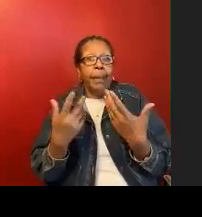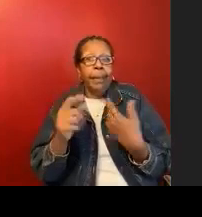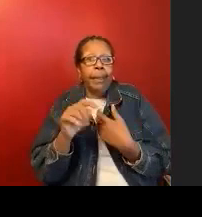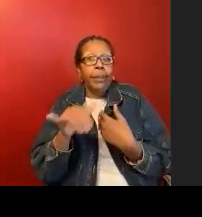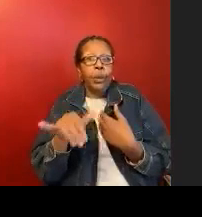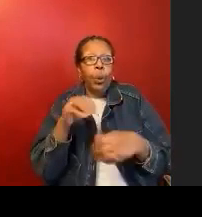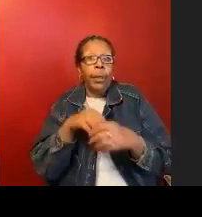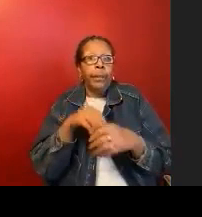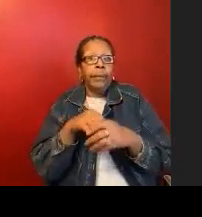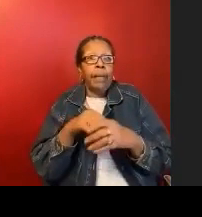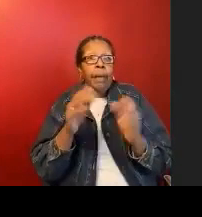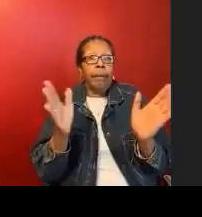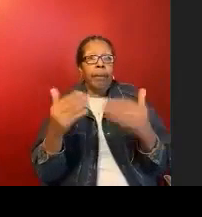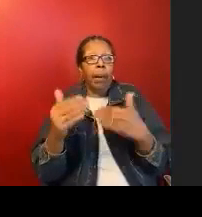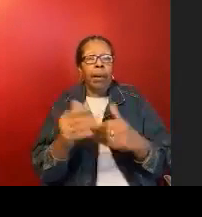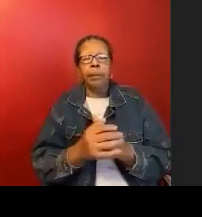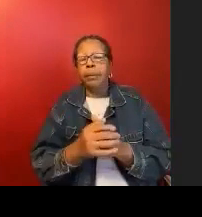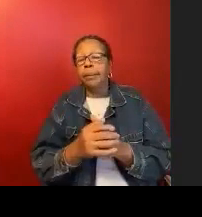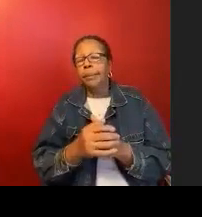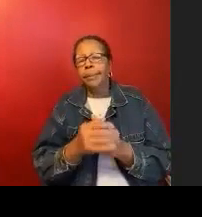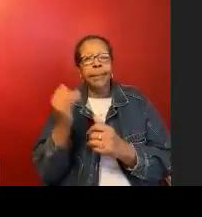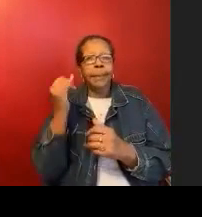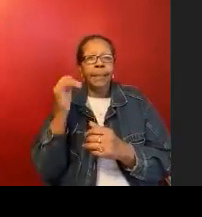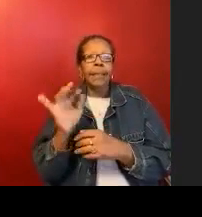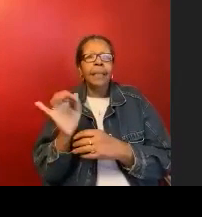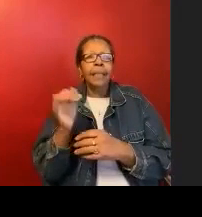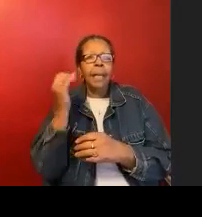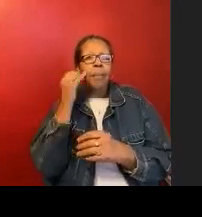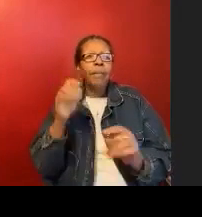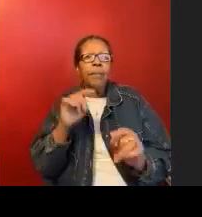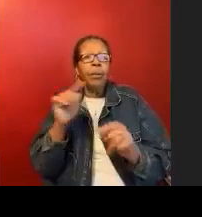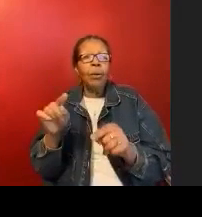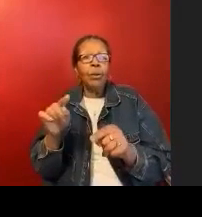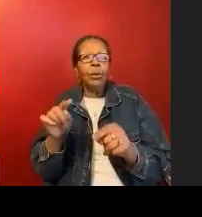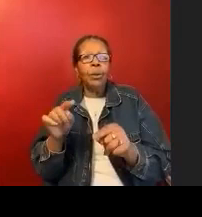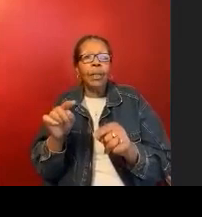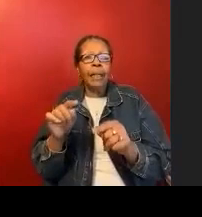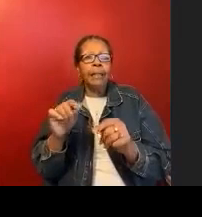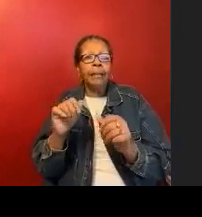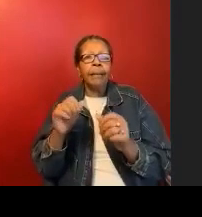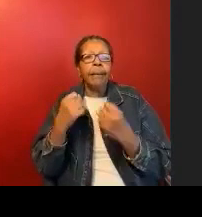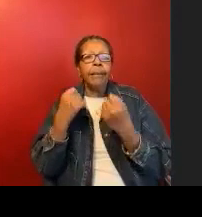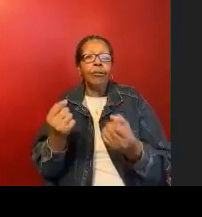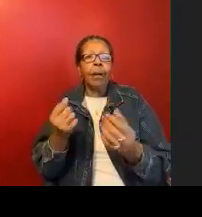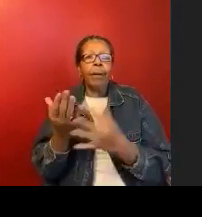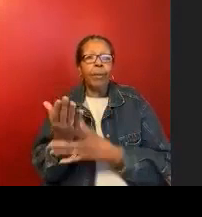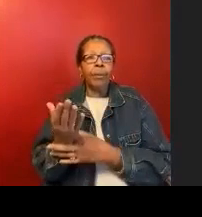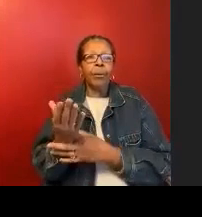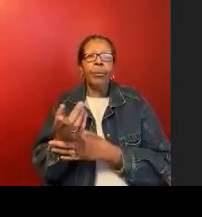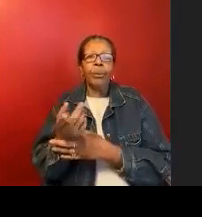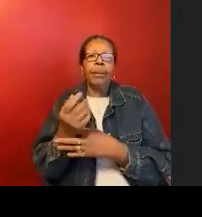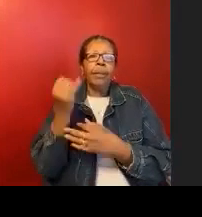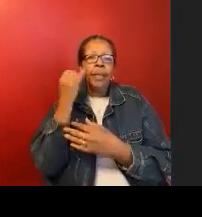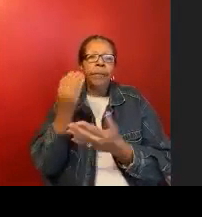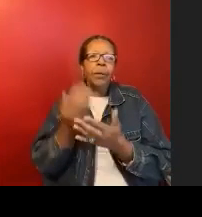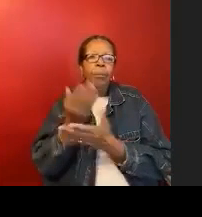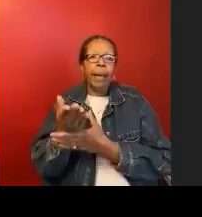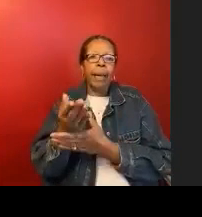know, unless you want to get the ice cream cone. How do I know that? But anyway, instead of the toy. So,